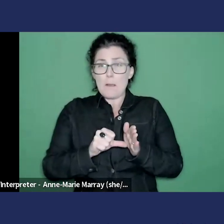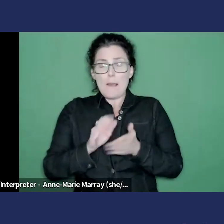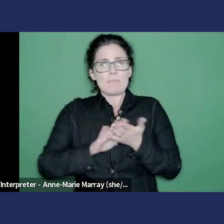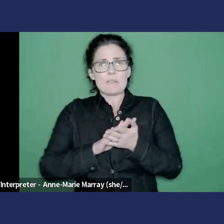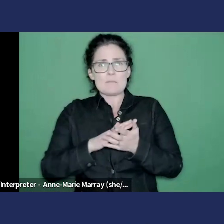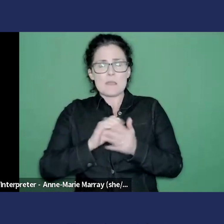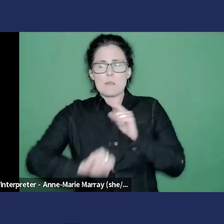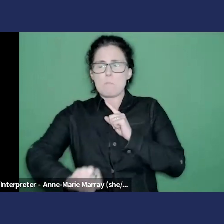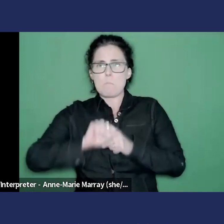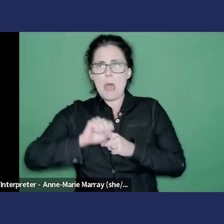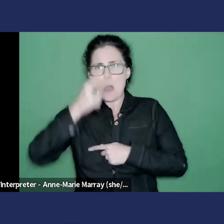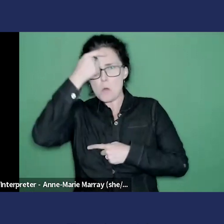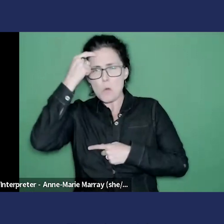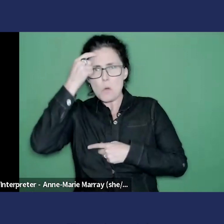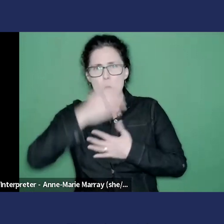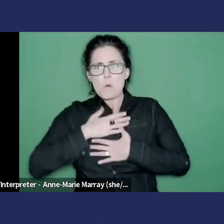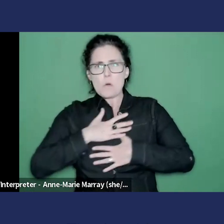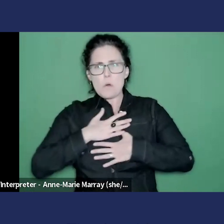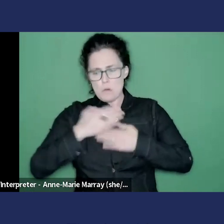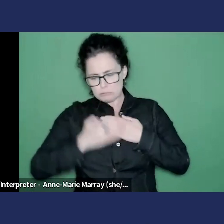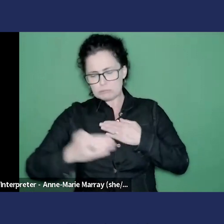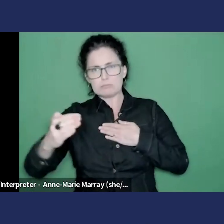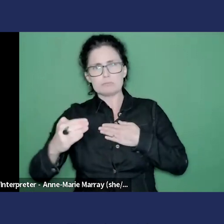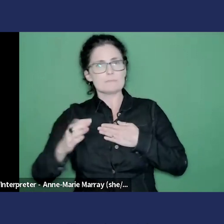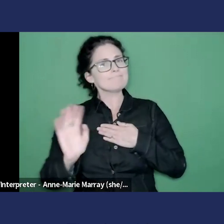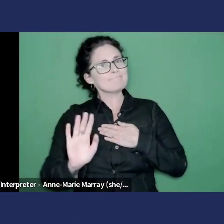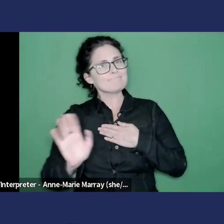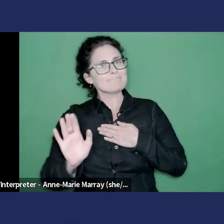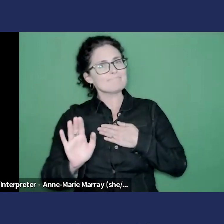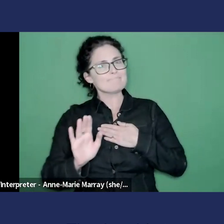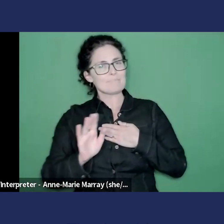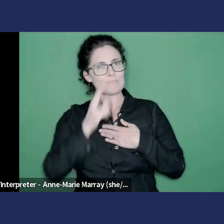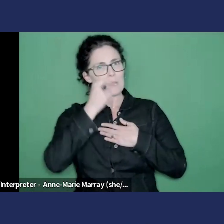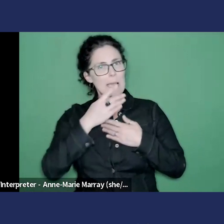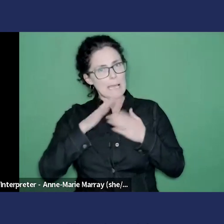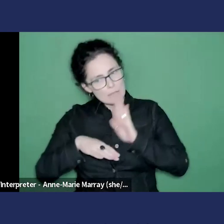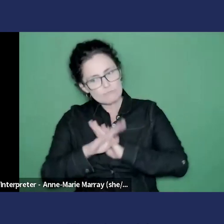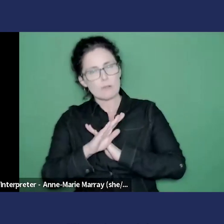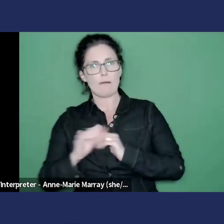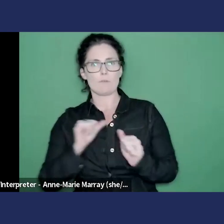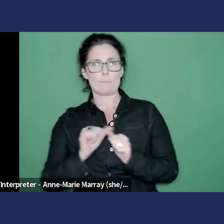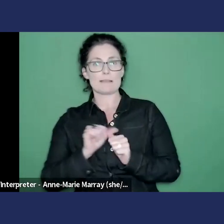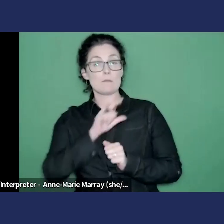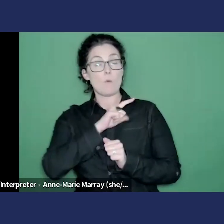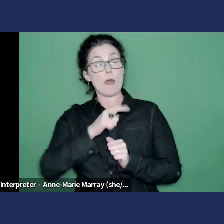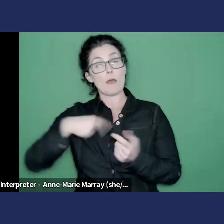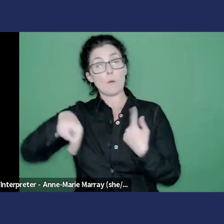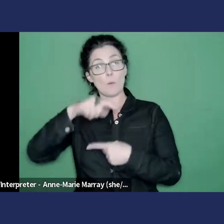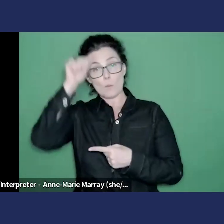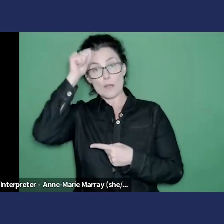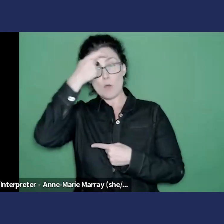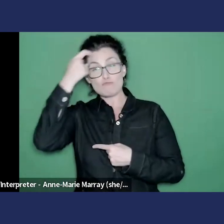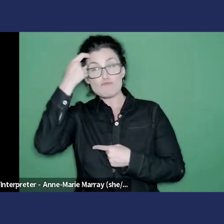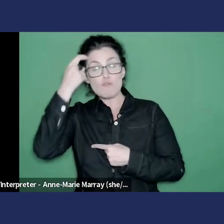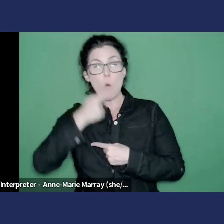lasting. They're able to process it there and then, because, you know, we know that trauma can